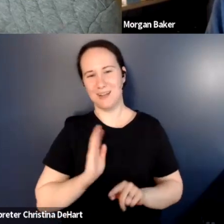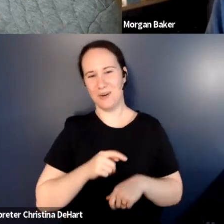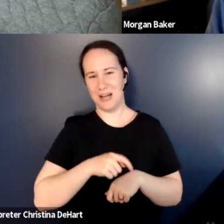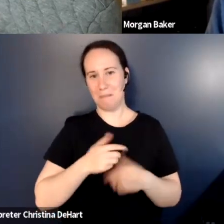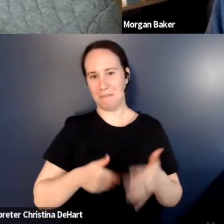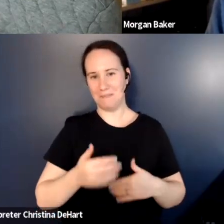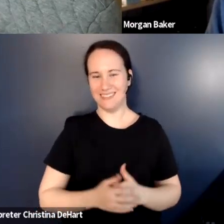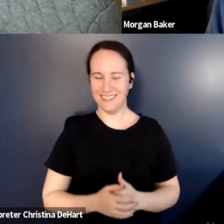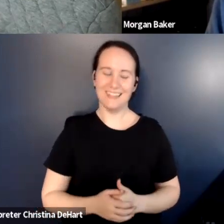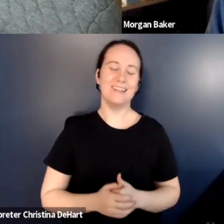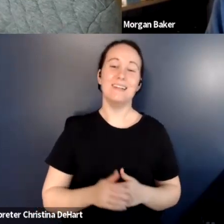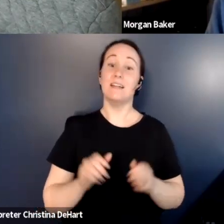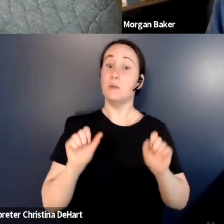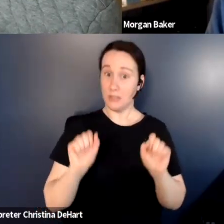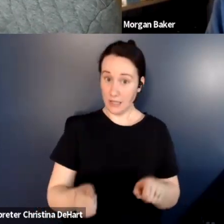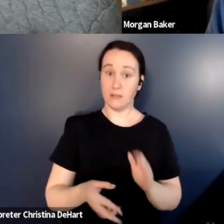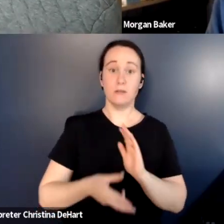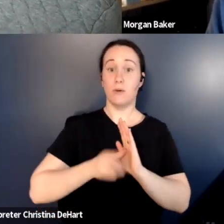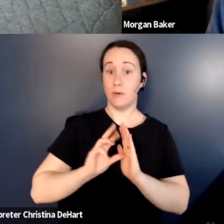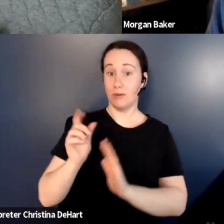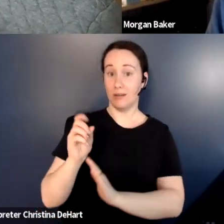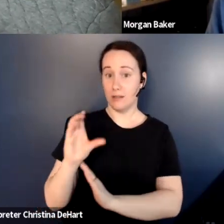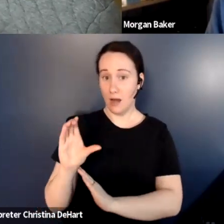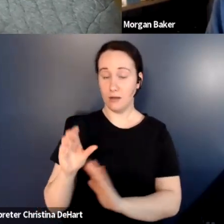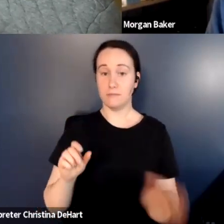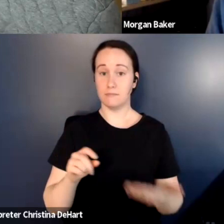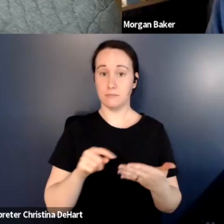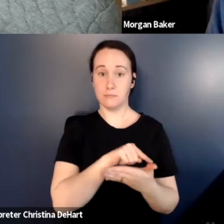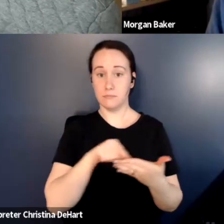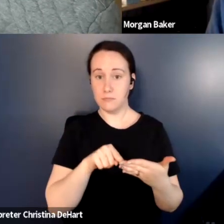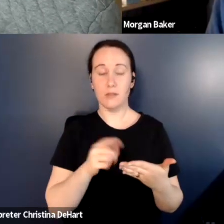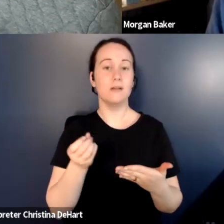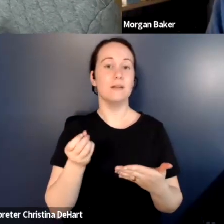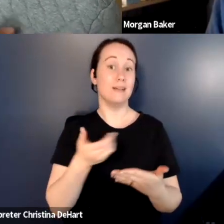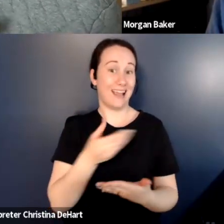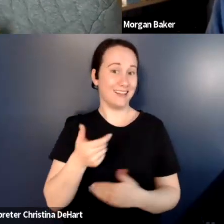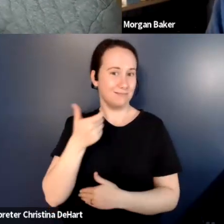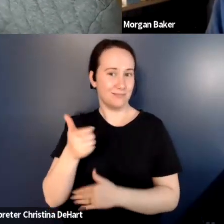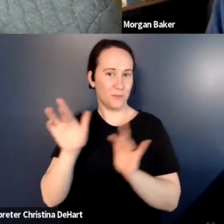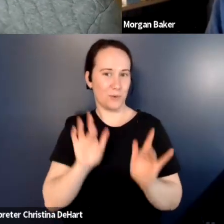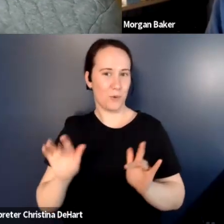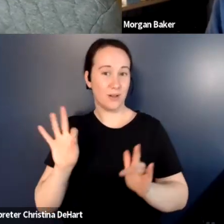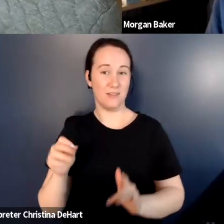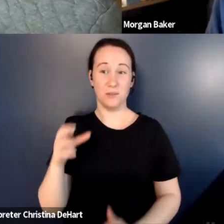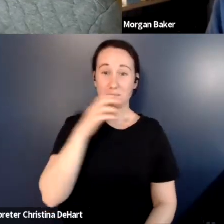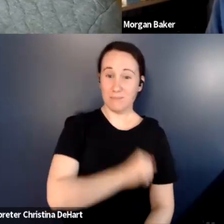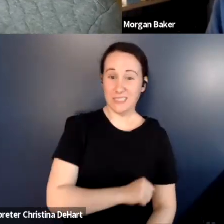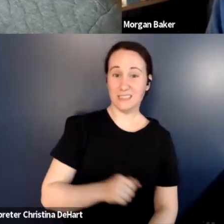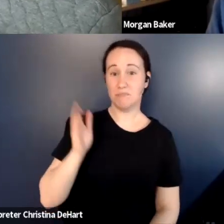way you can review the document and or check out the recording if you had missed any part of this presentation